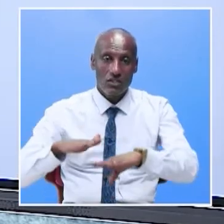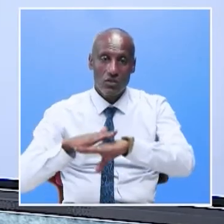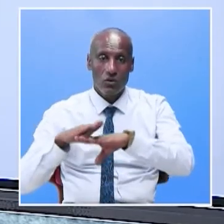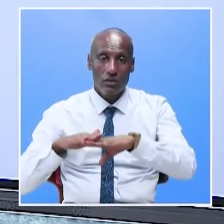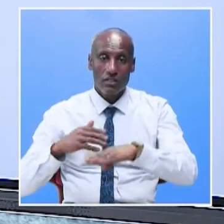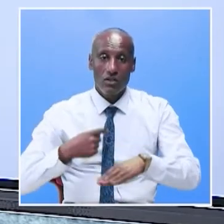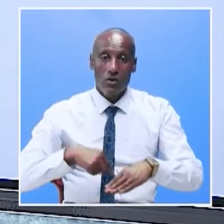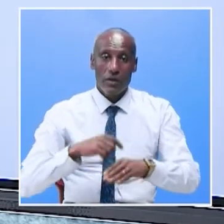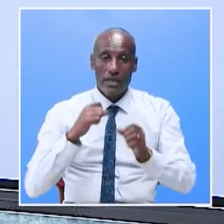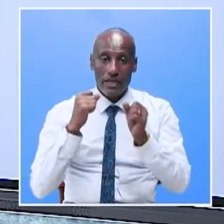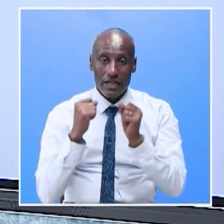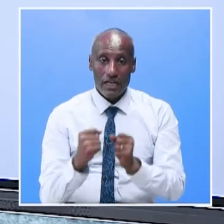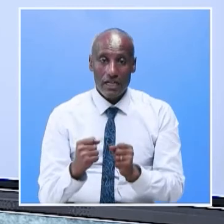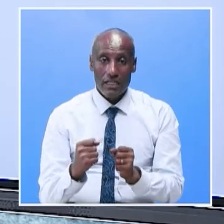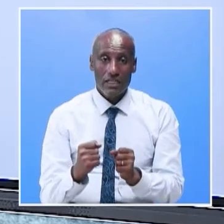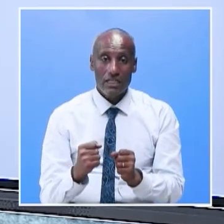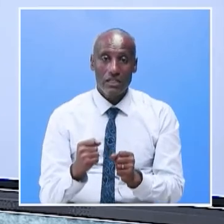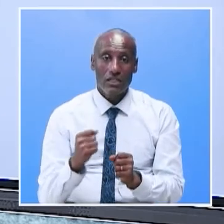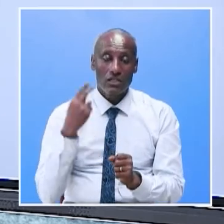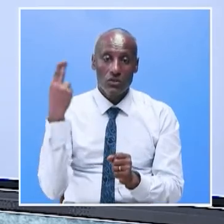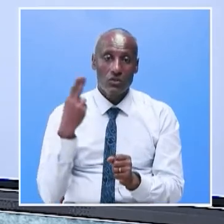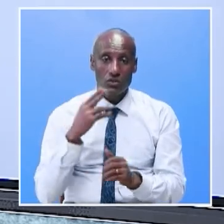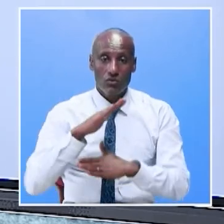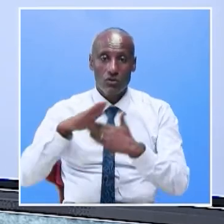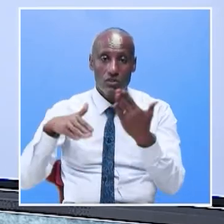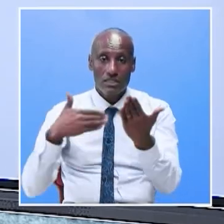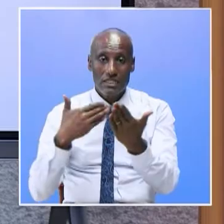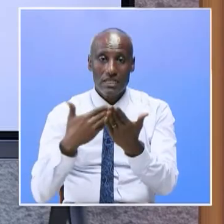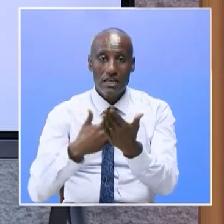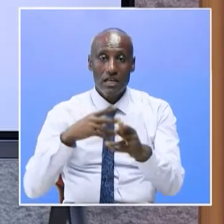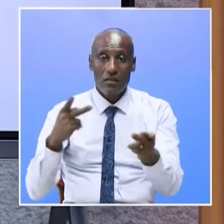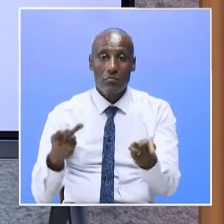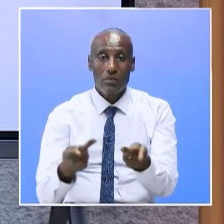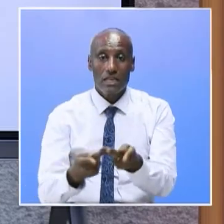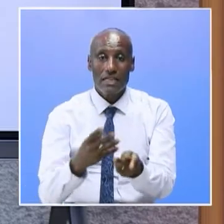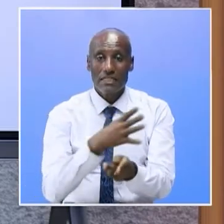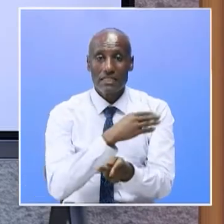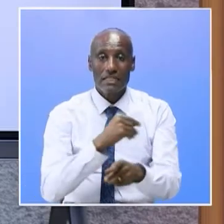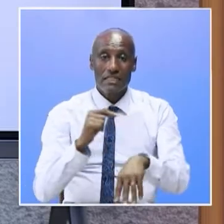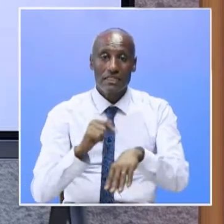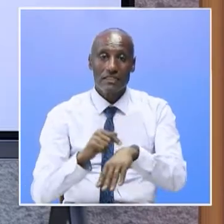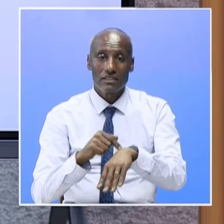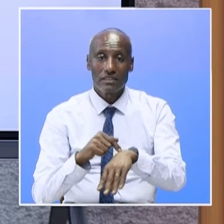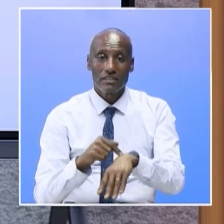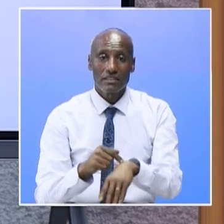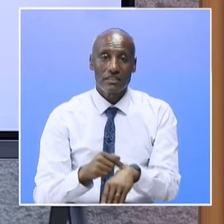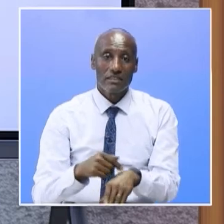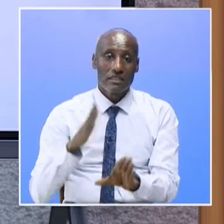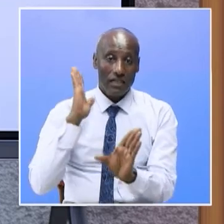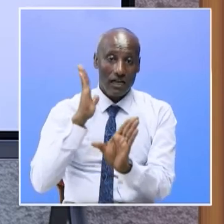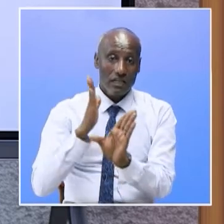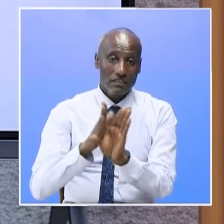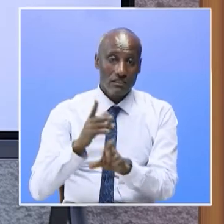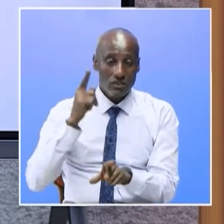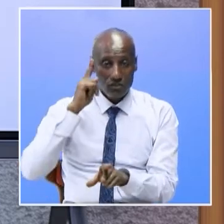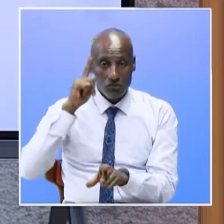can use in for general, place, and time. And also we can use at